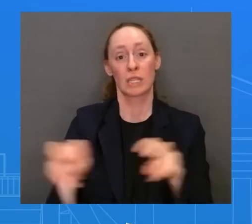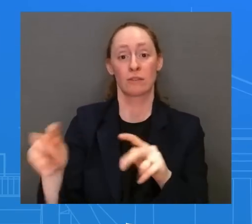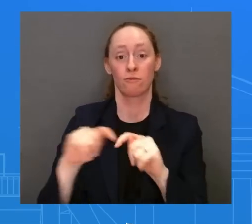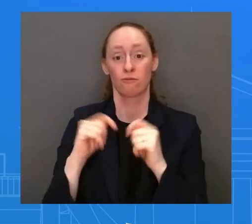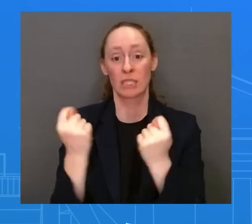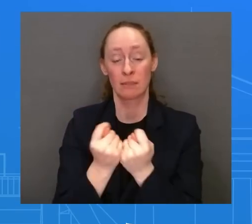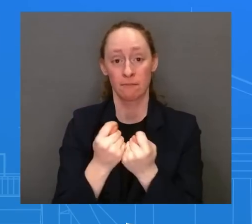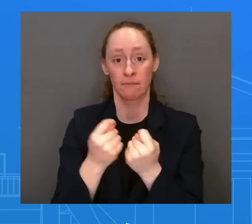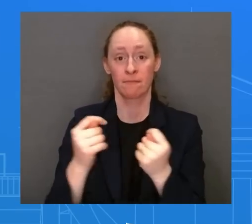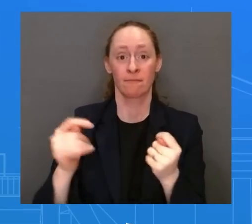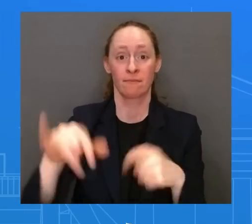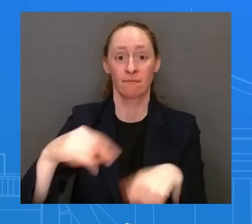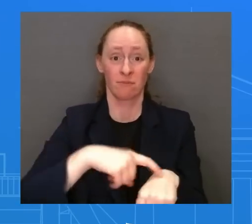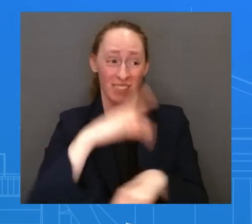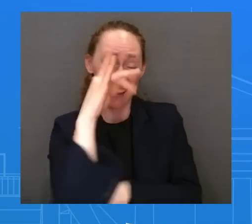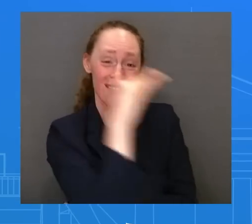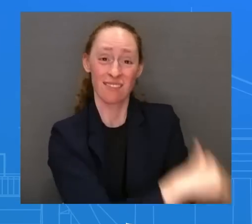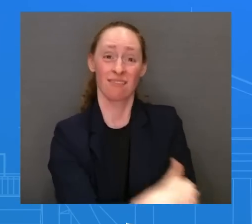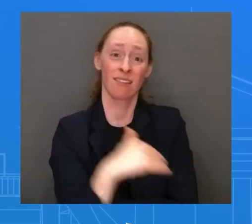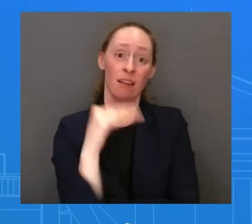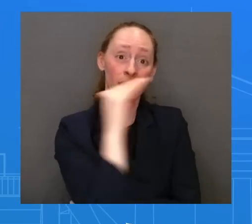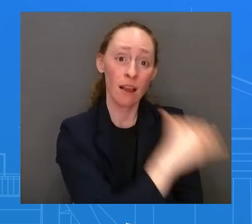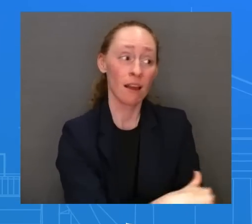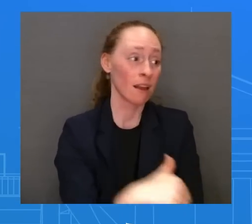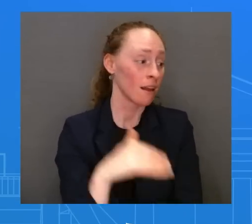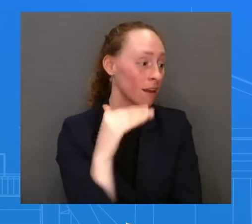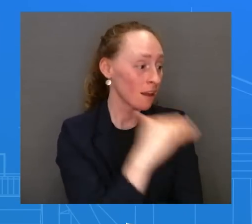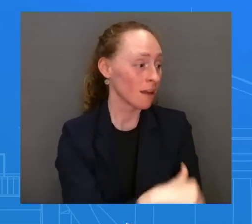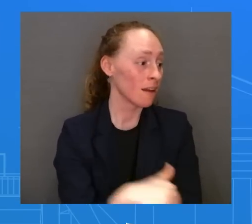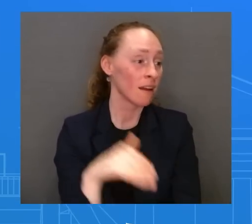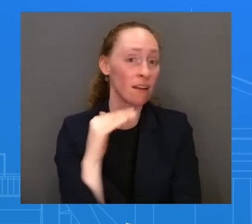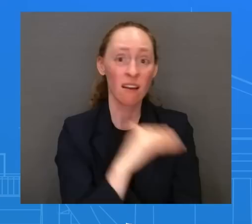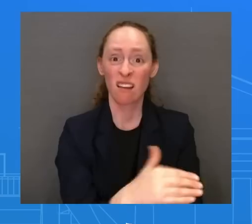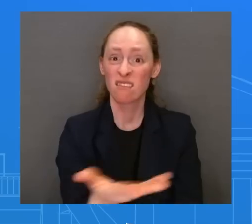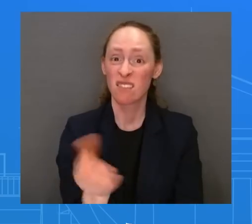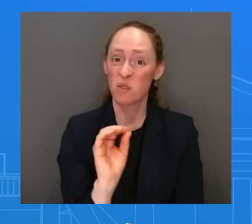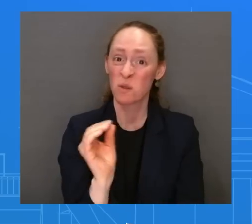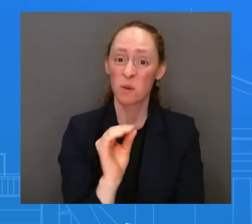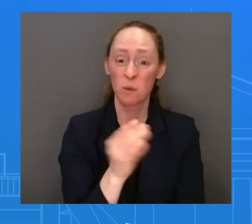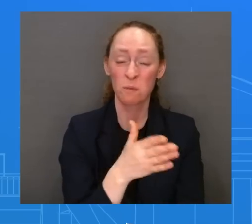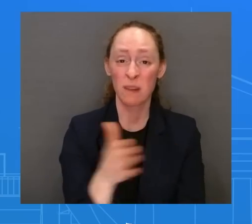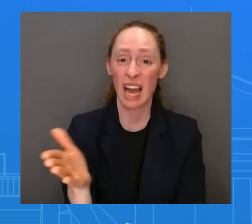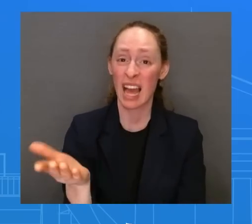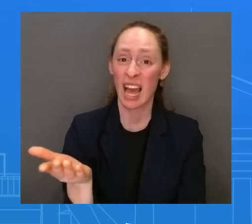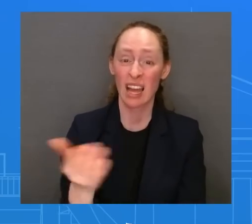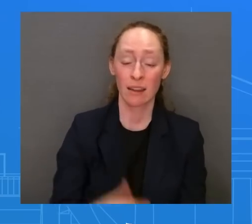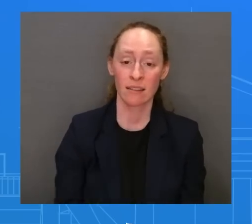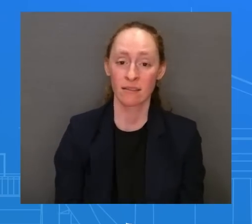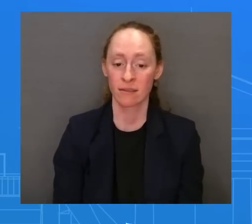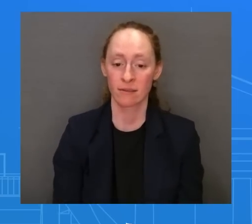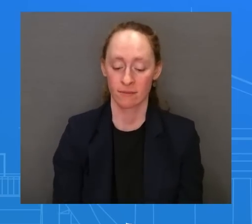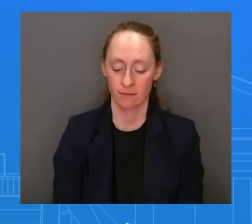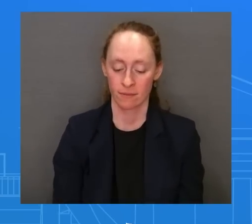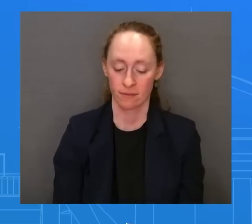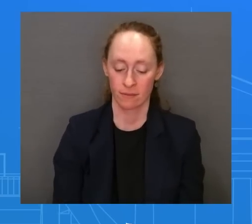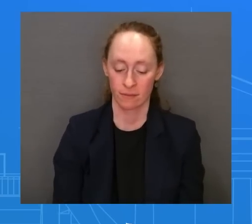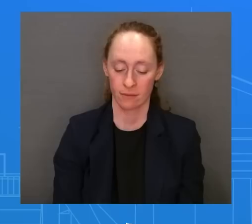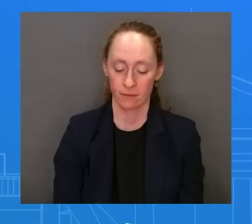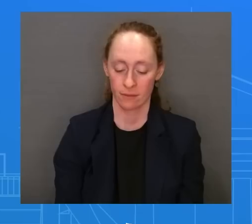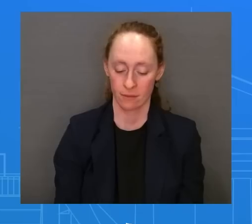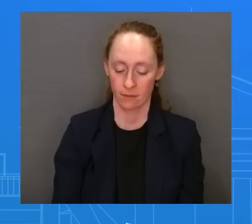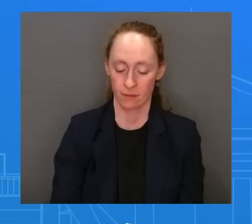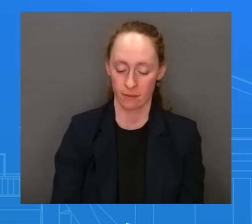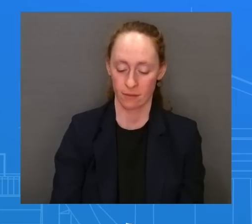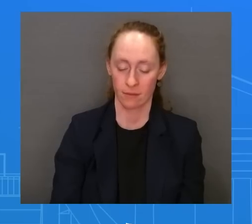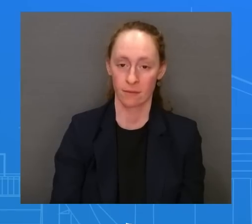for withdrawal for Retrograde as we said in the military for the special immigrant Visa program for